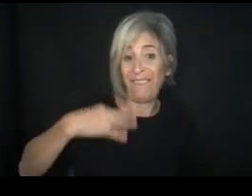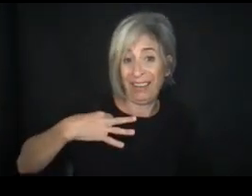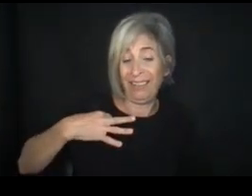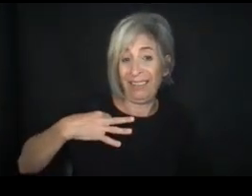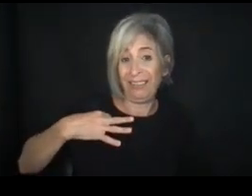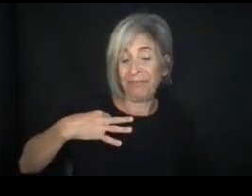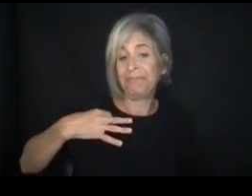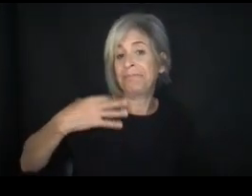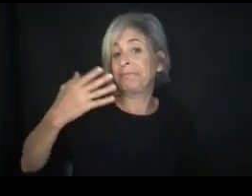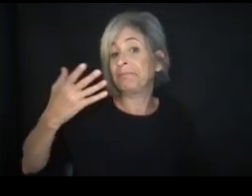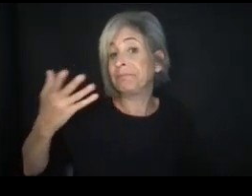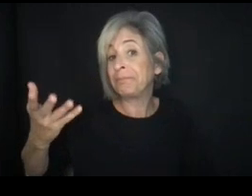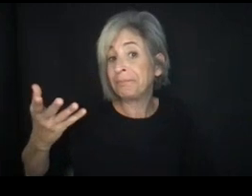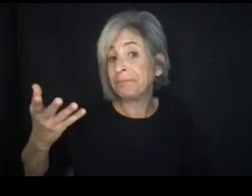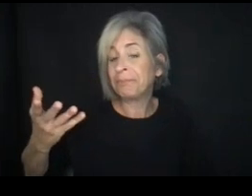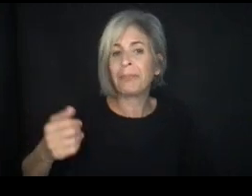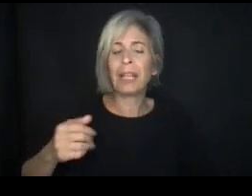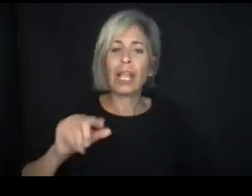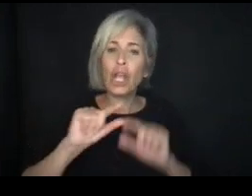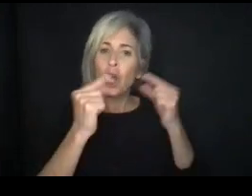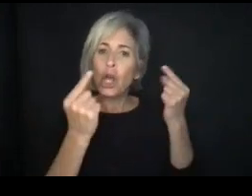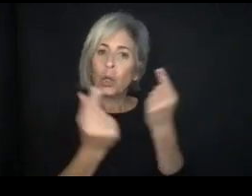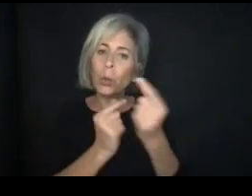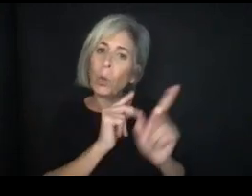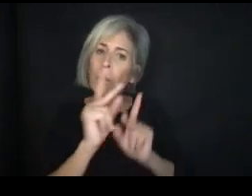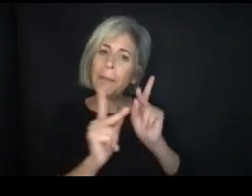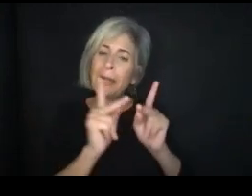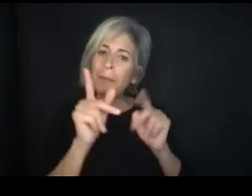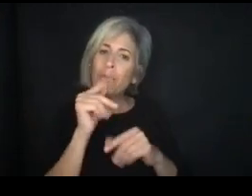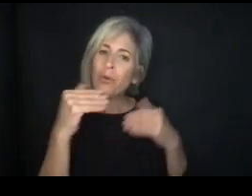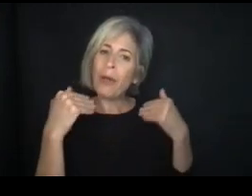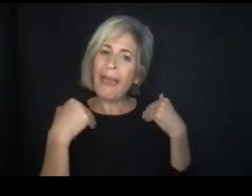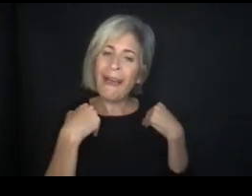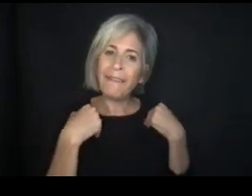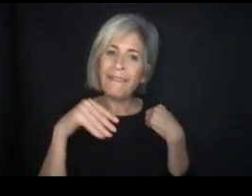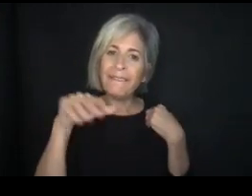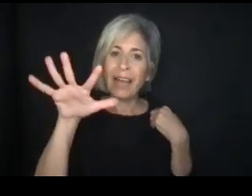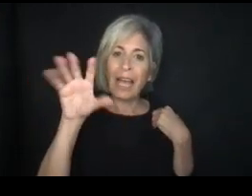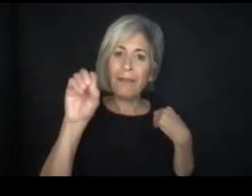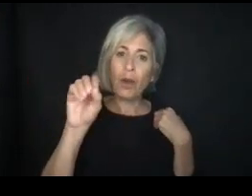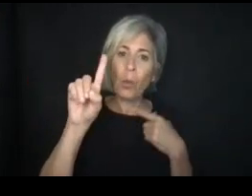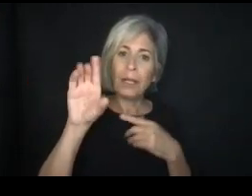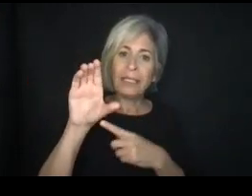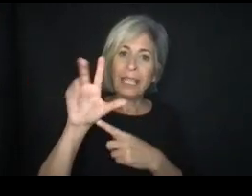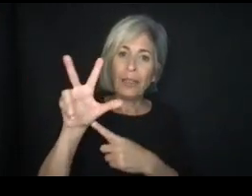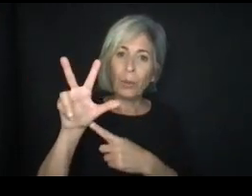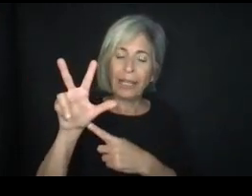Well, just a group of folks who have a 501c3